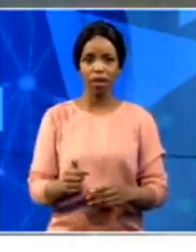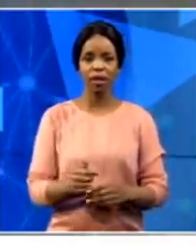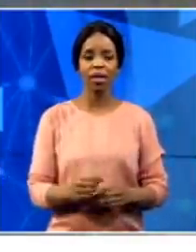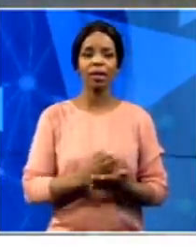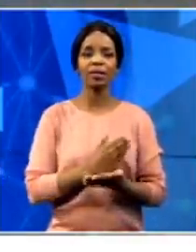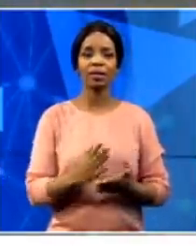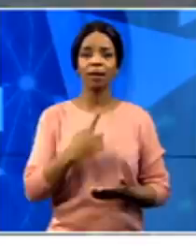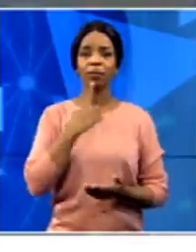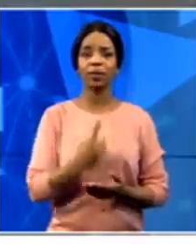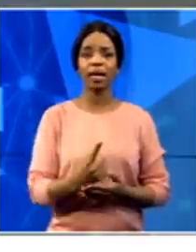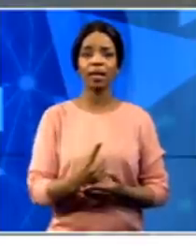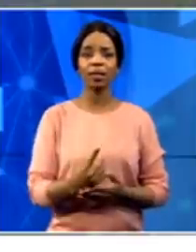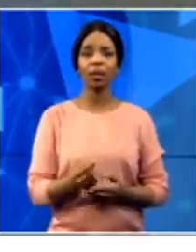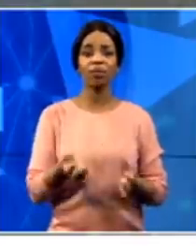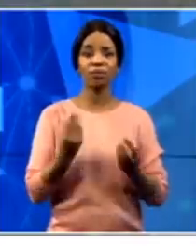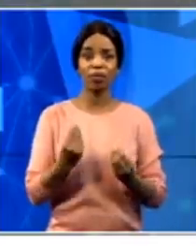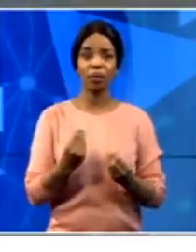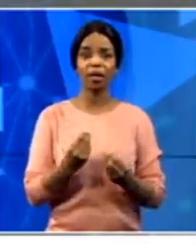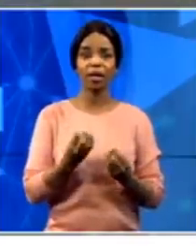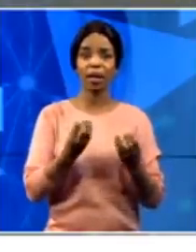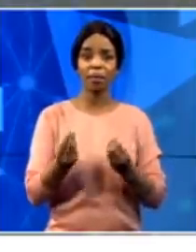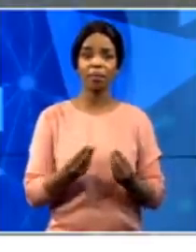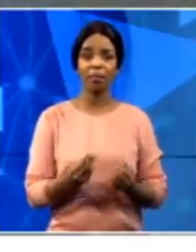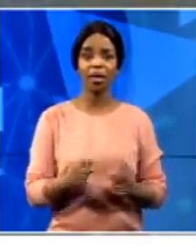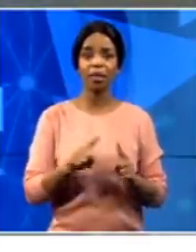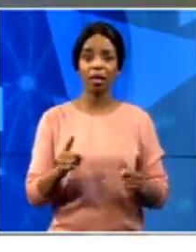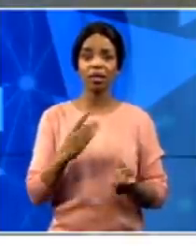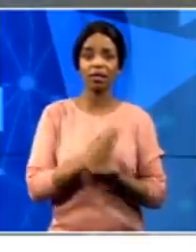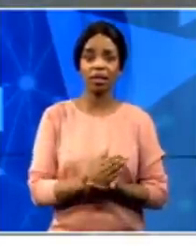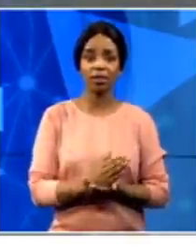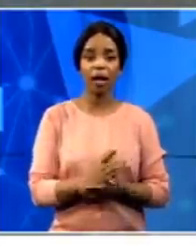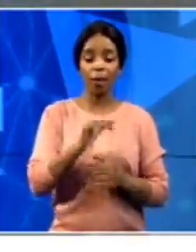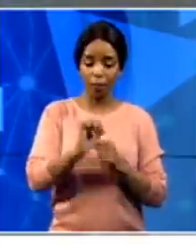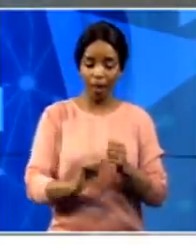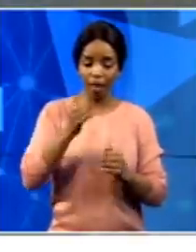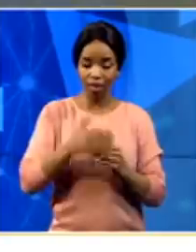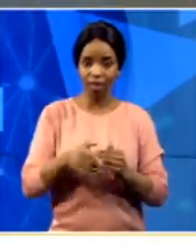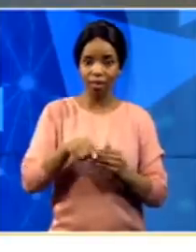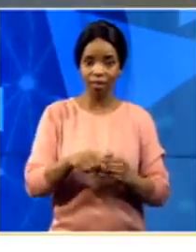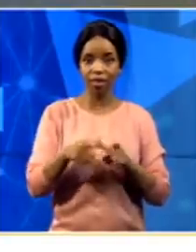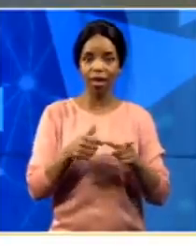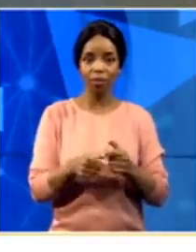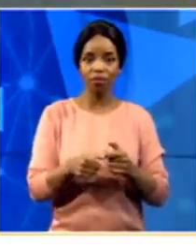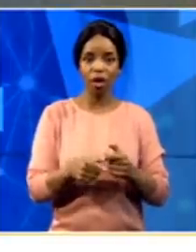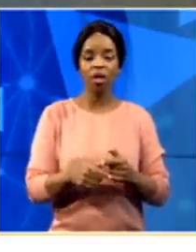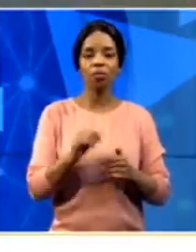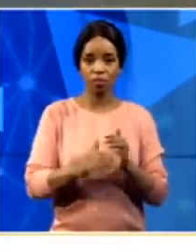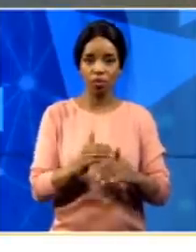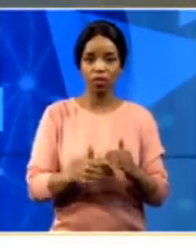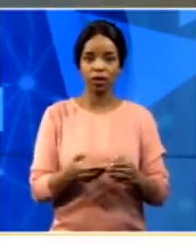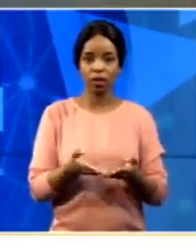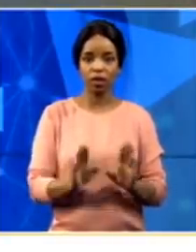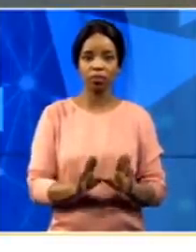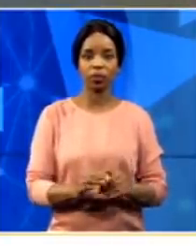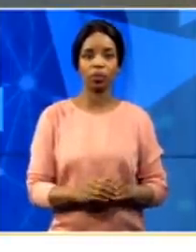and now you need to receive subsequent payments. We'll be processing those for the month of April. All right, so that's your response